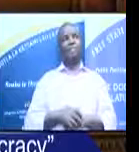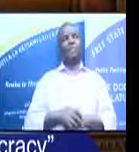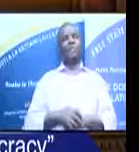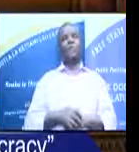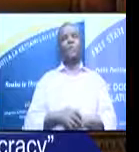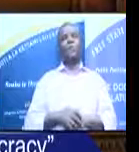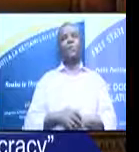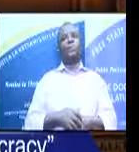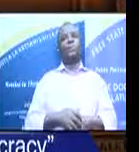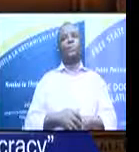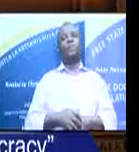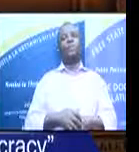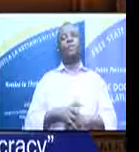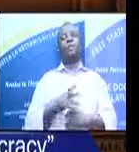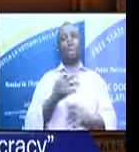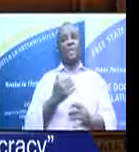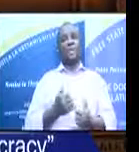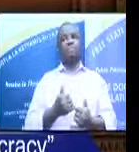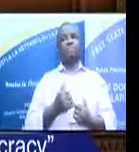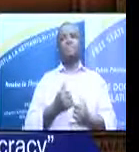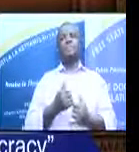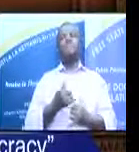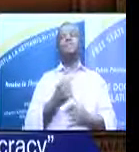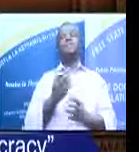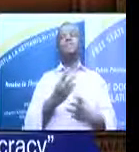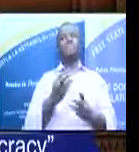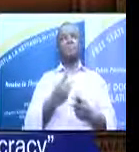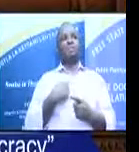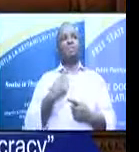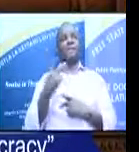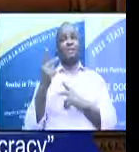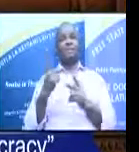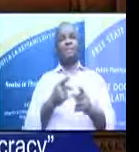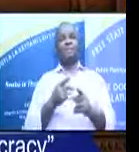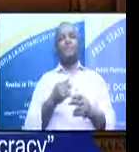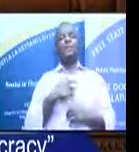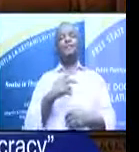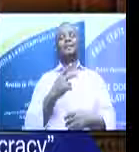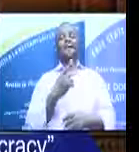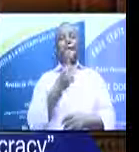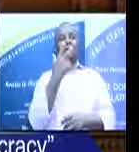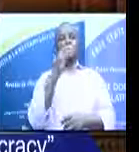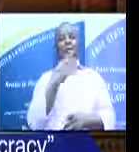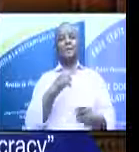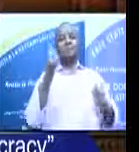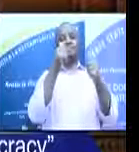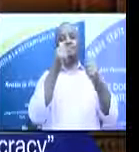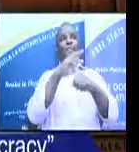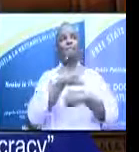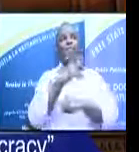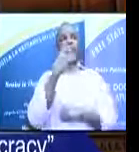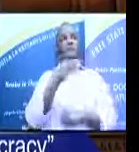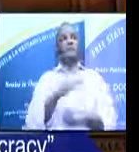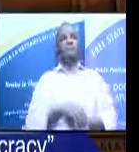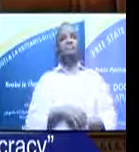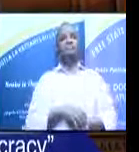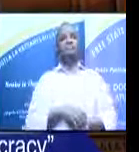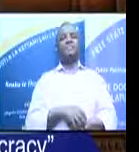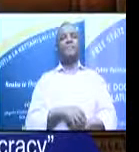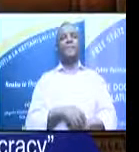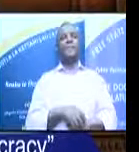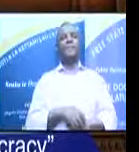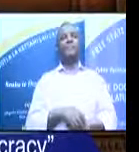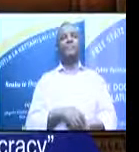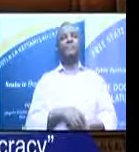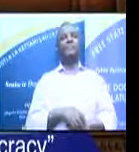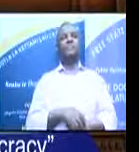And you see, part of the guests here today are senior officials in provincial government.